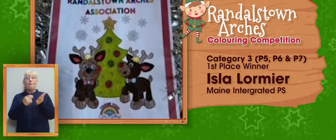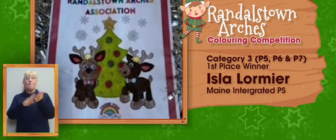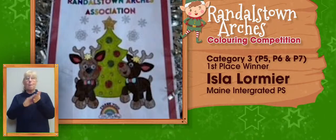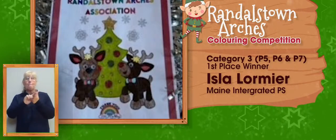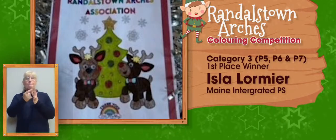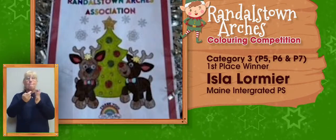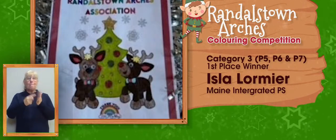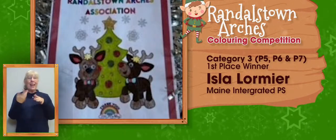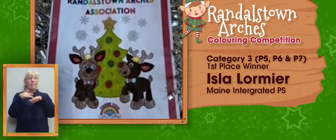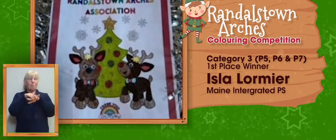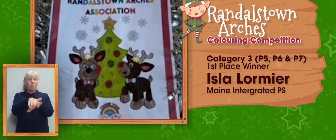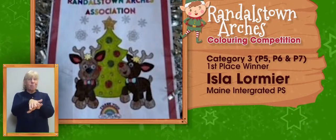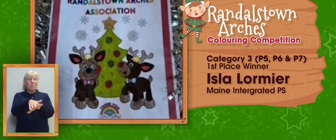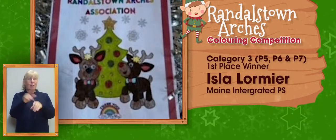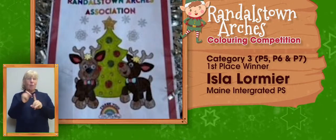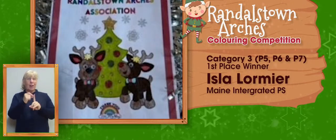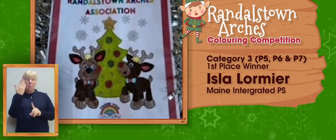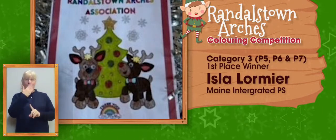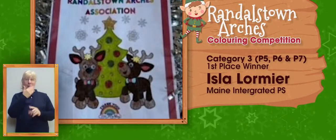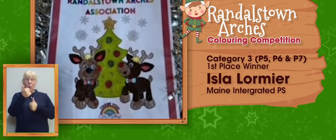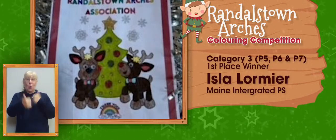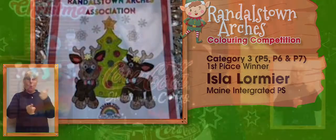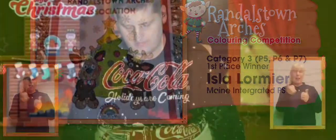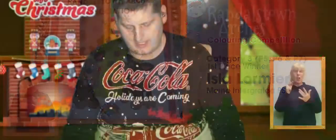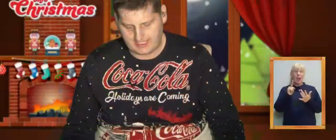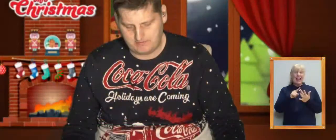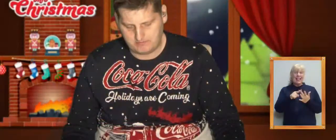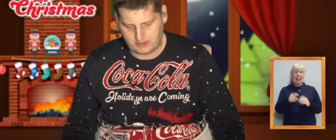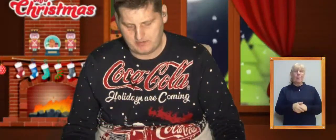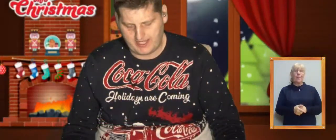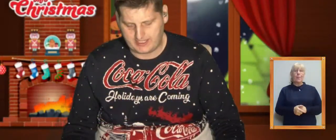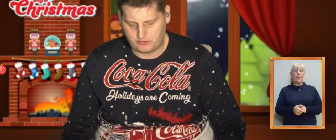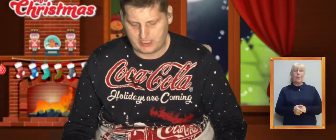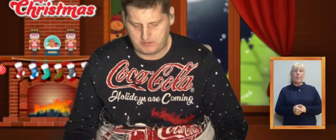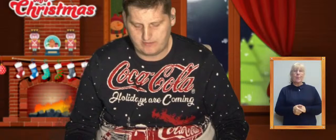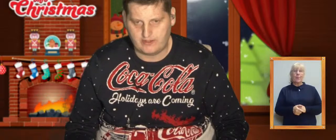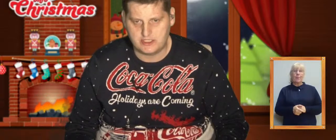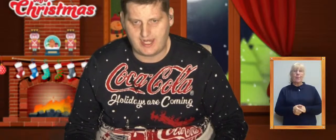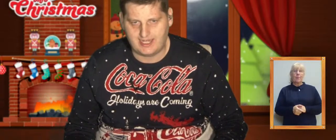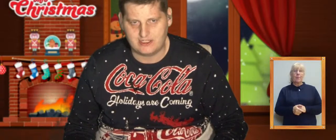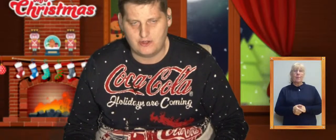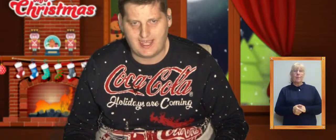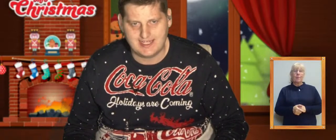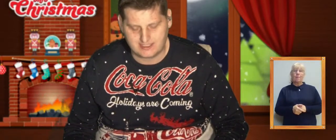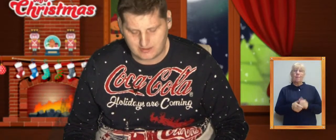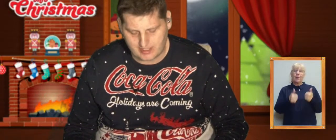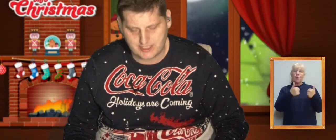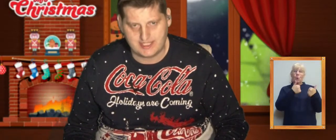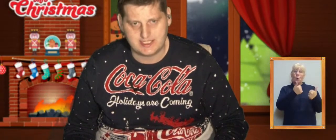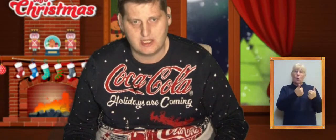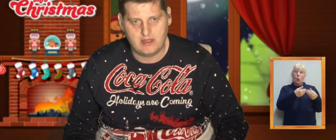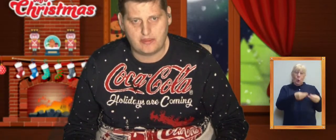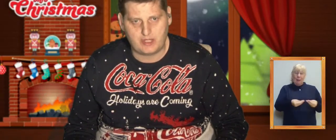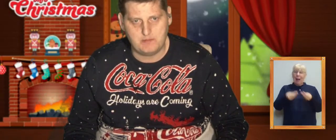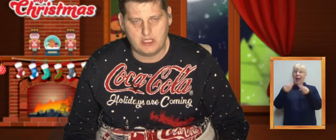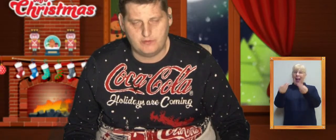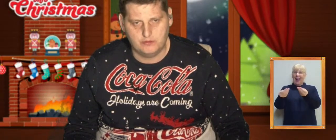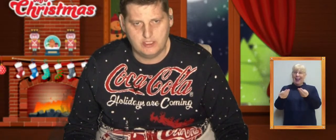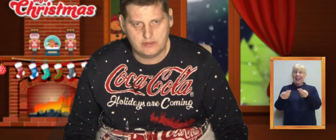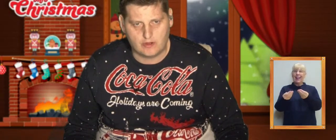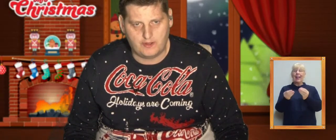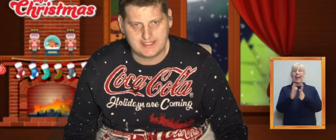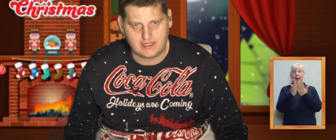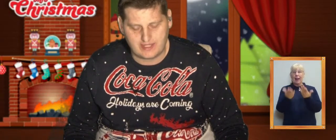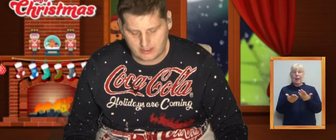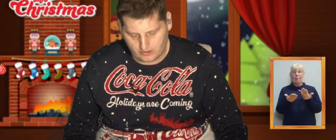Well done, Isla Lorma. Again, goodie bag and a £20 voucher heading to you, Isla. Congratulations. Three